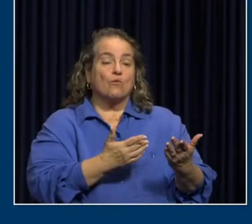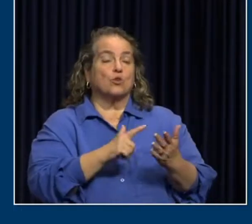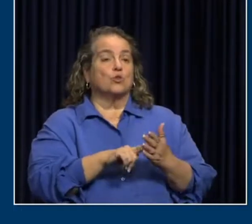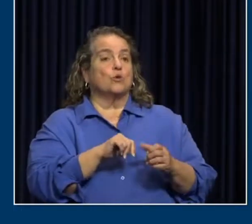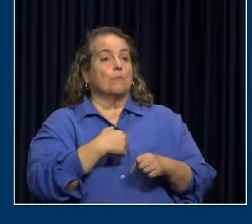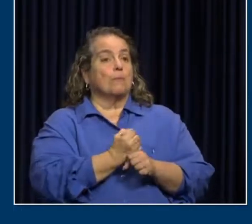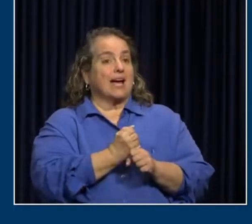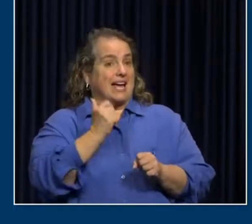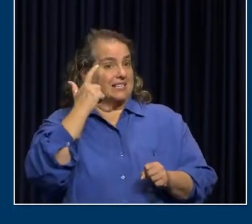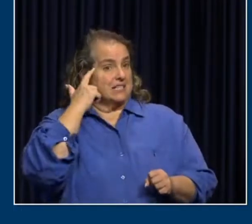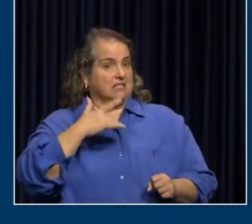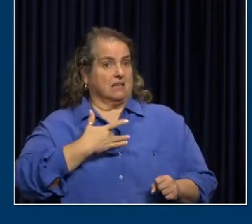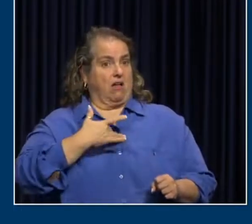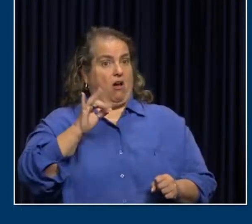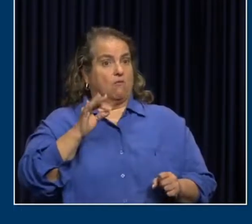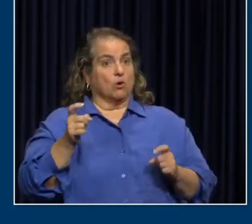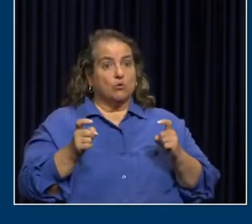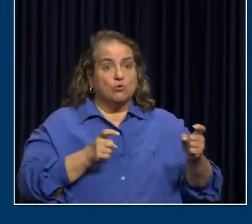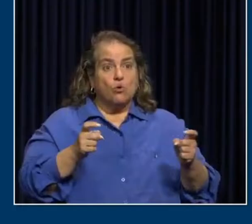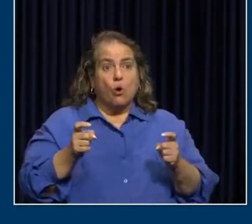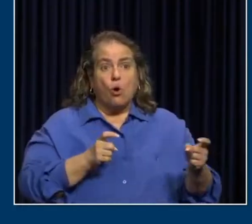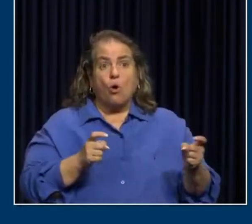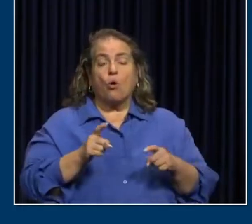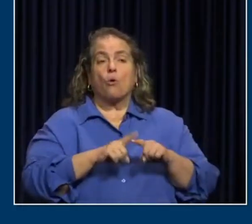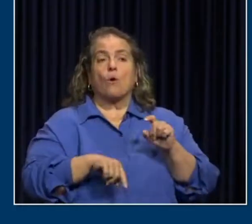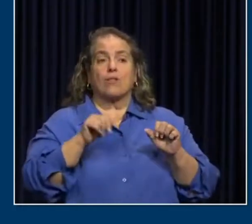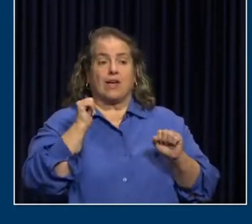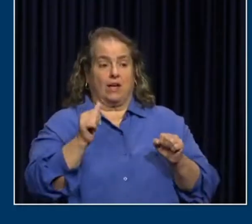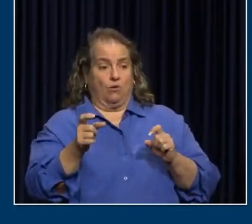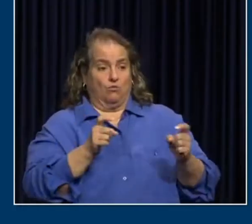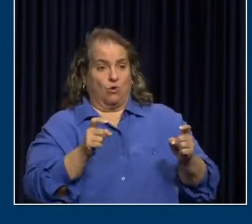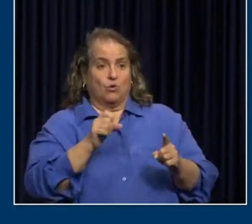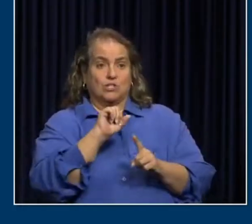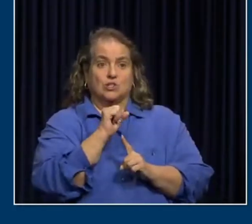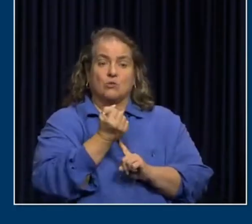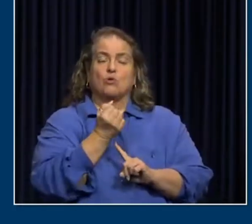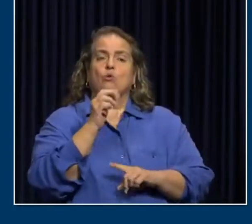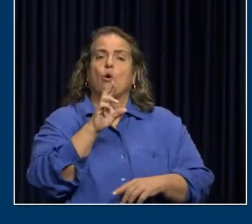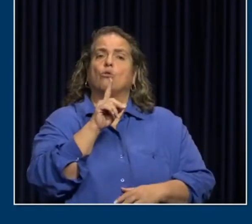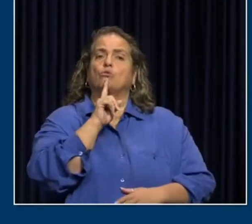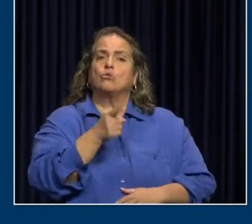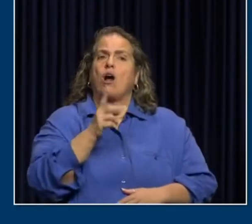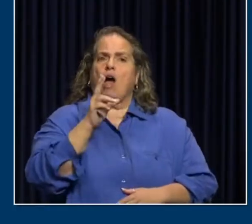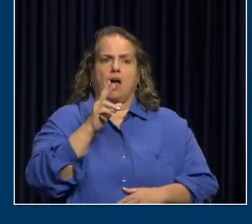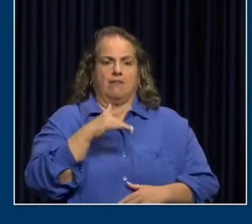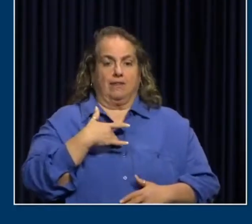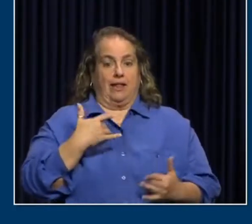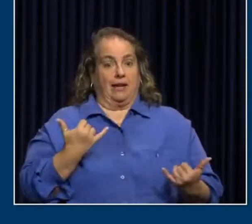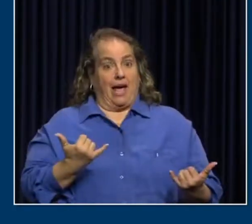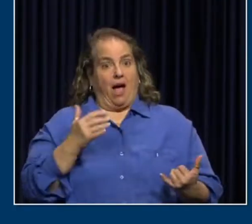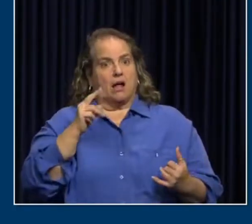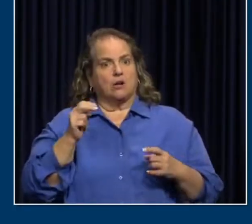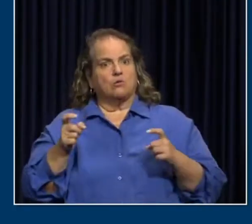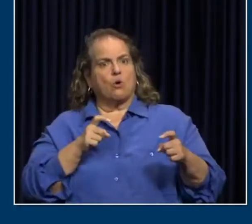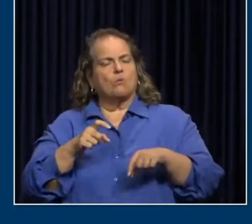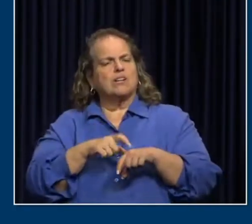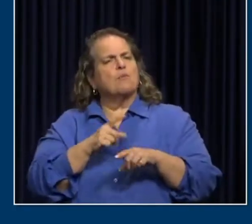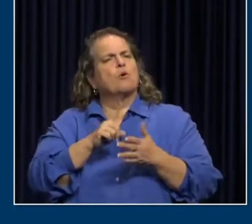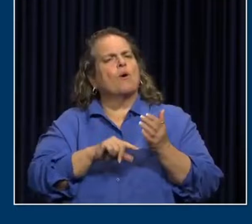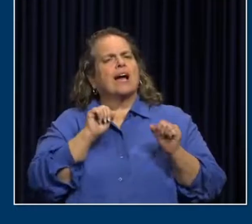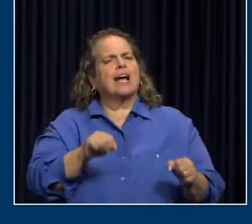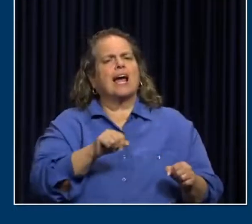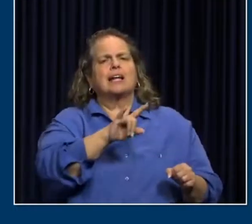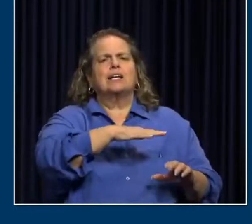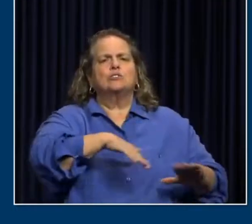control and the ways that they are able to control situations in a relatively uncontrollable time for a lot of kids. Continue